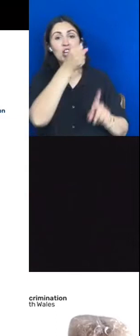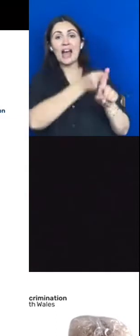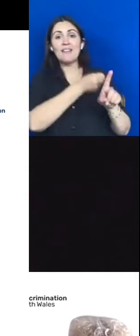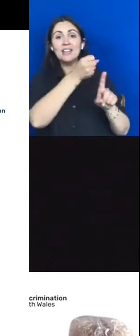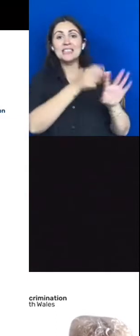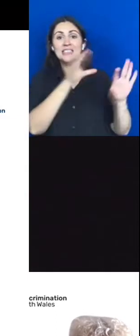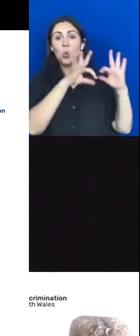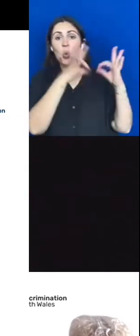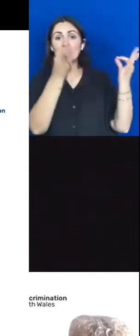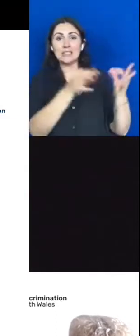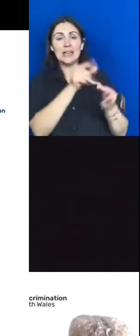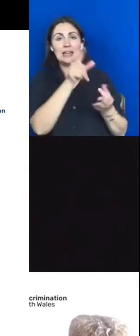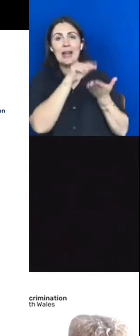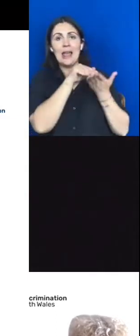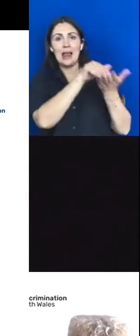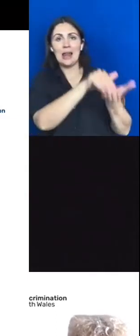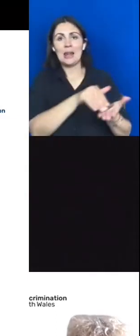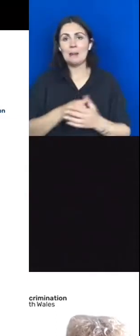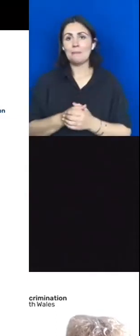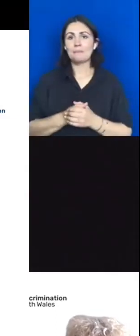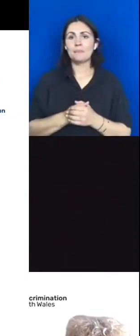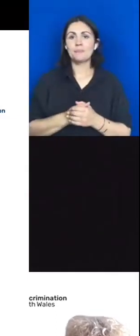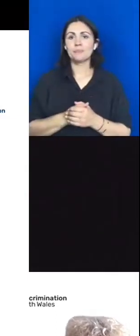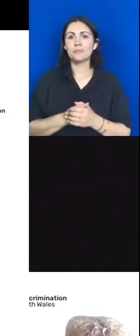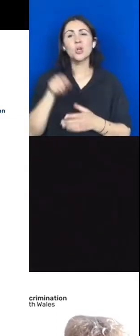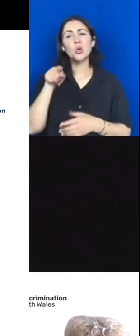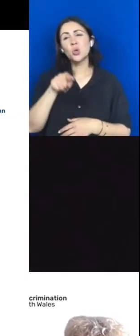Complaints cannot be anonymous.